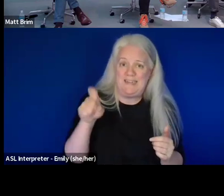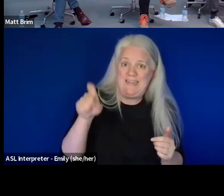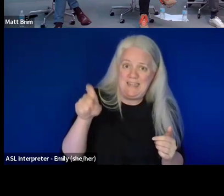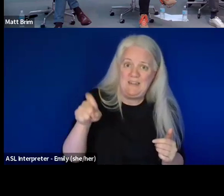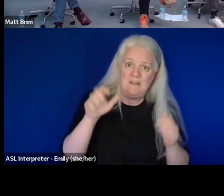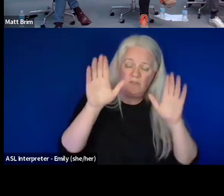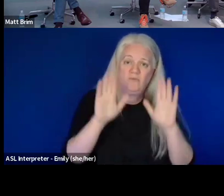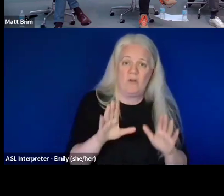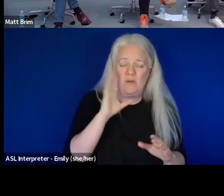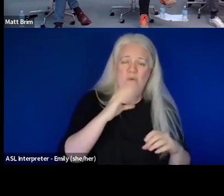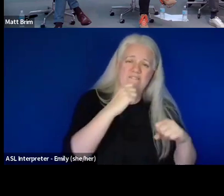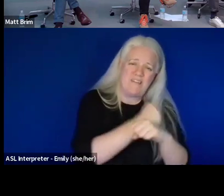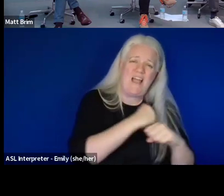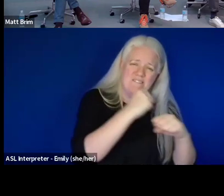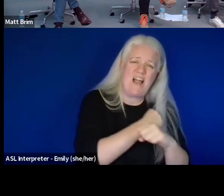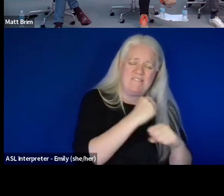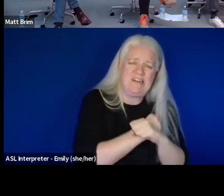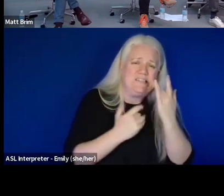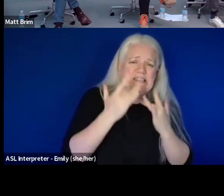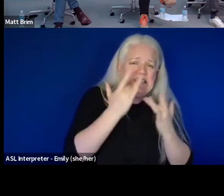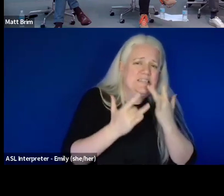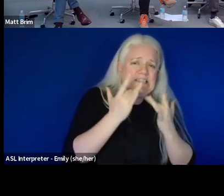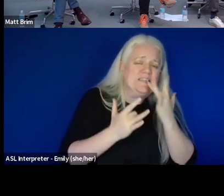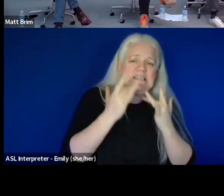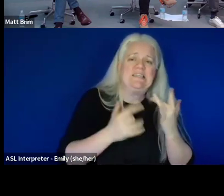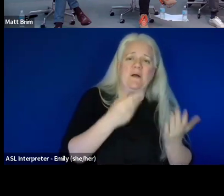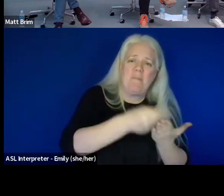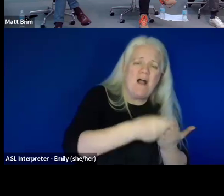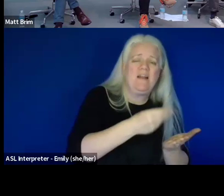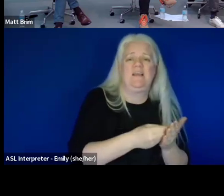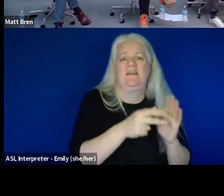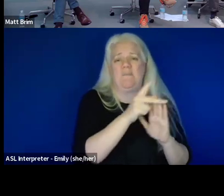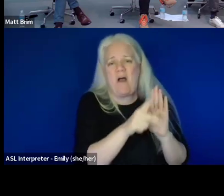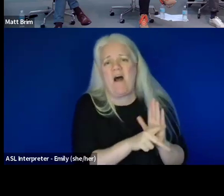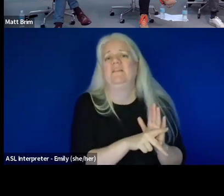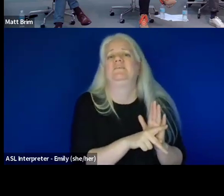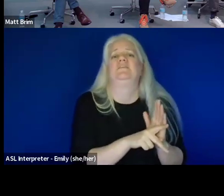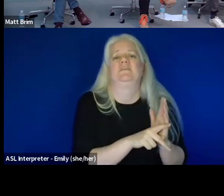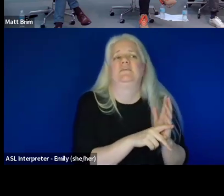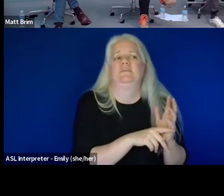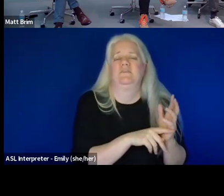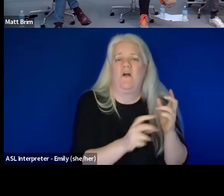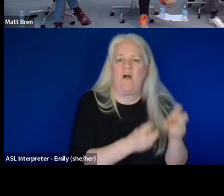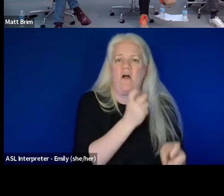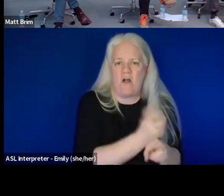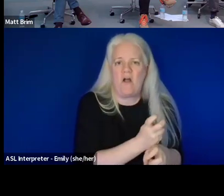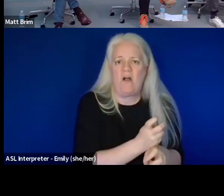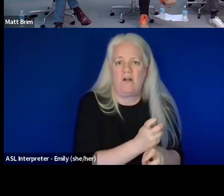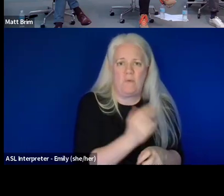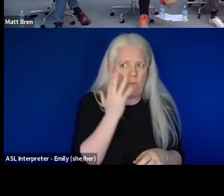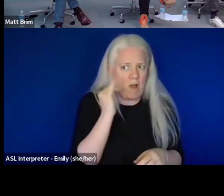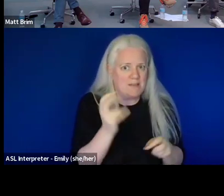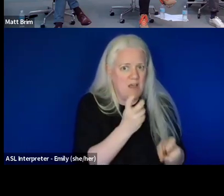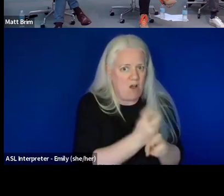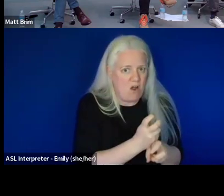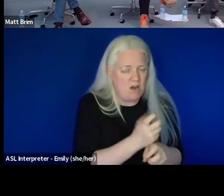will be fighting tooth and nail for funding and for policies and for all sorts of things. But the reason it's hard is because